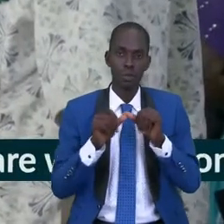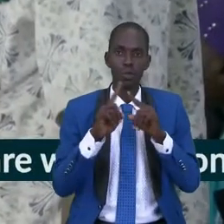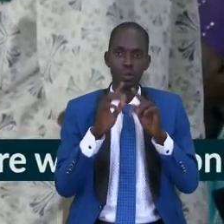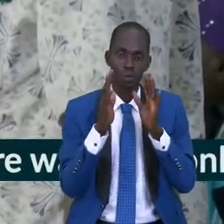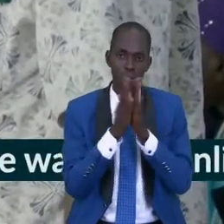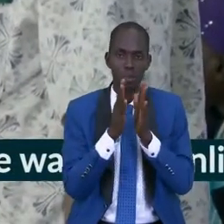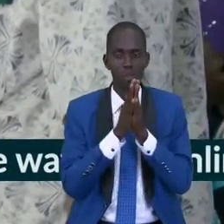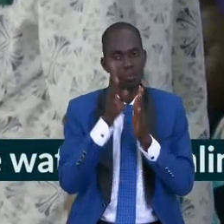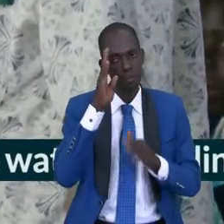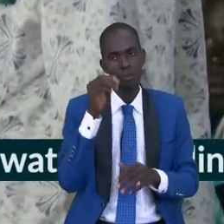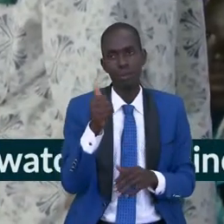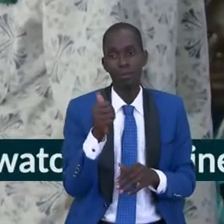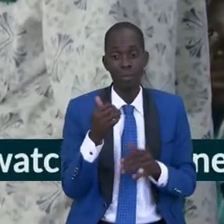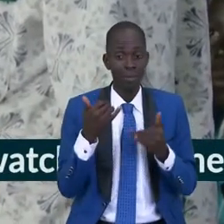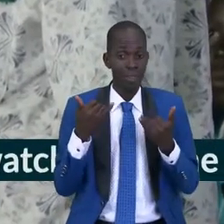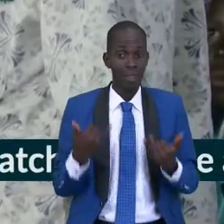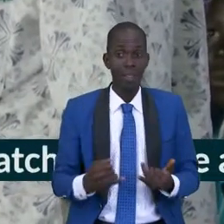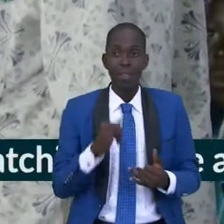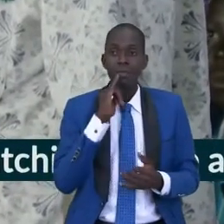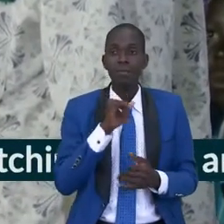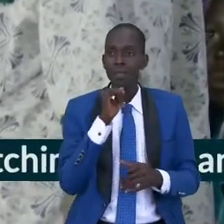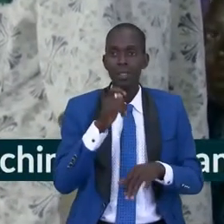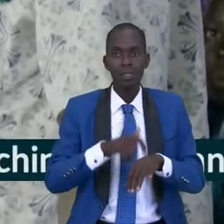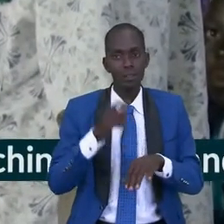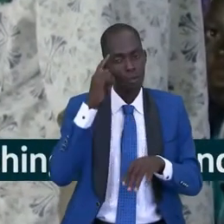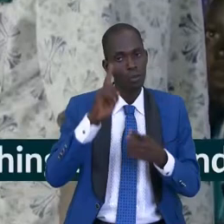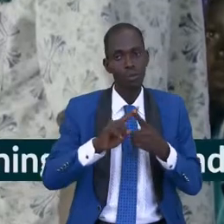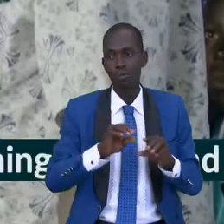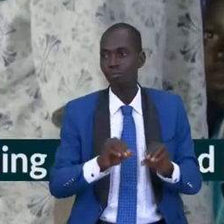After the pastor's message this evening,